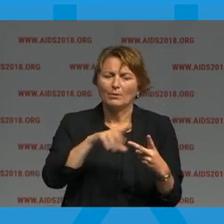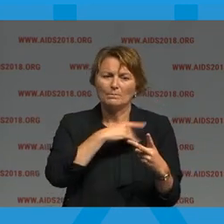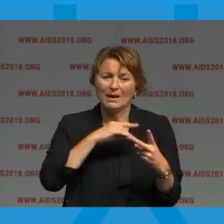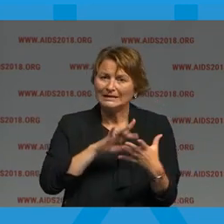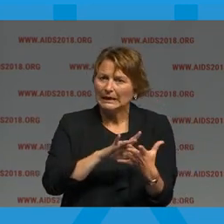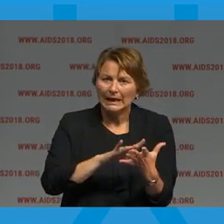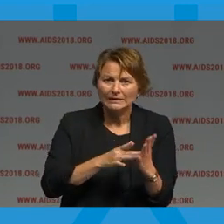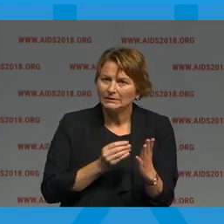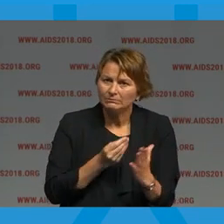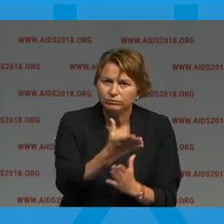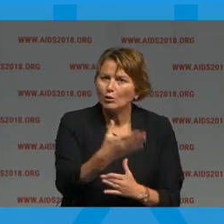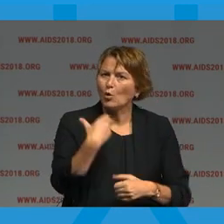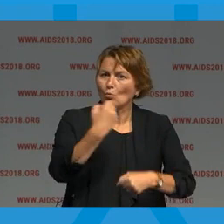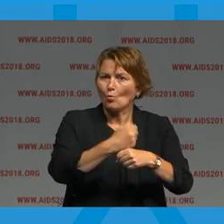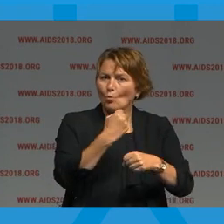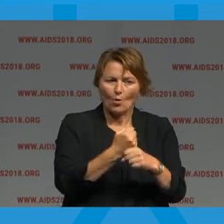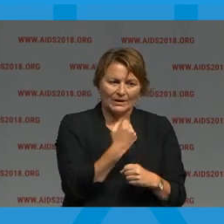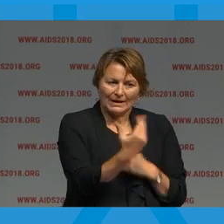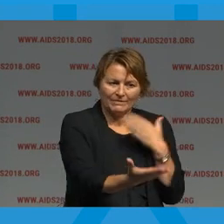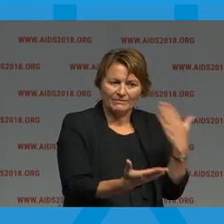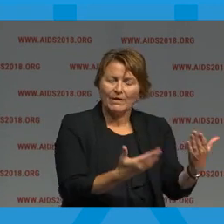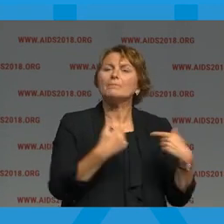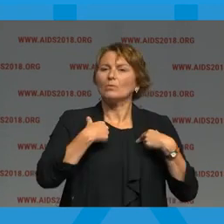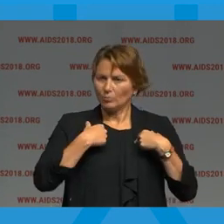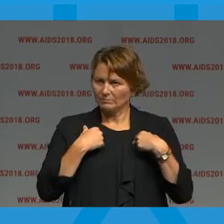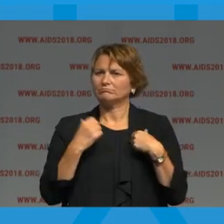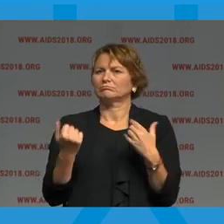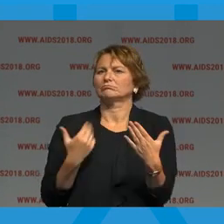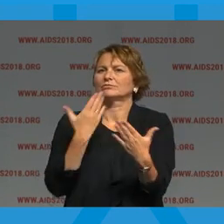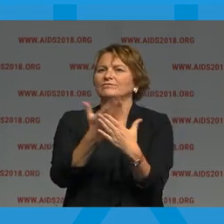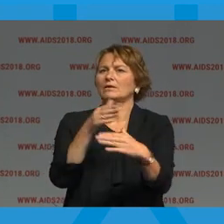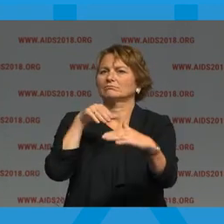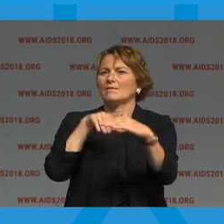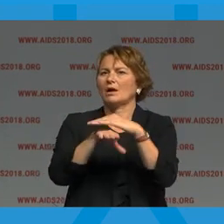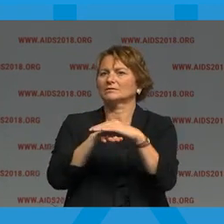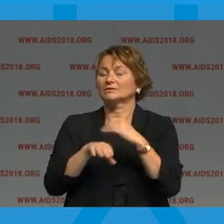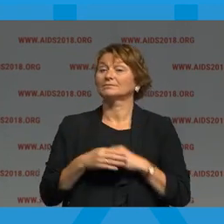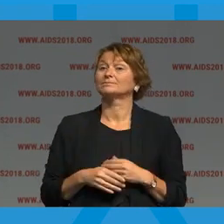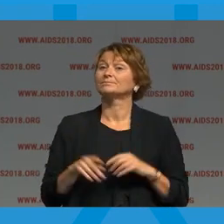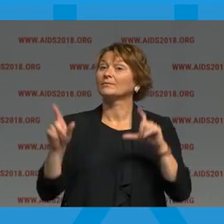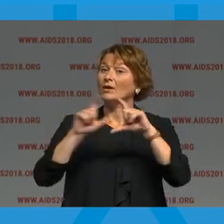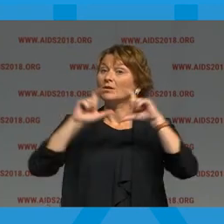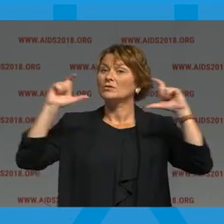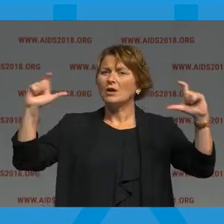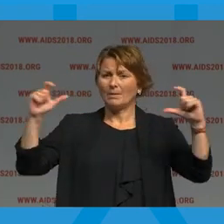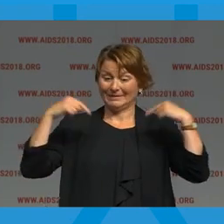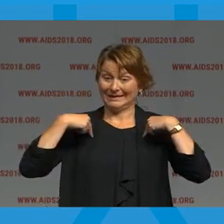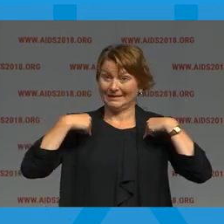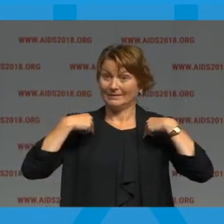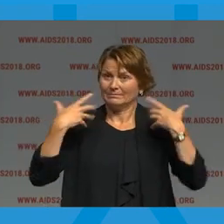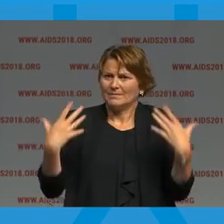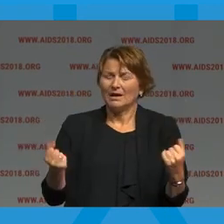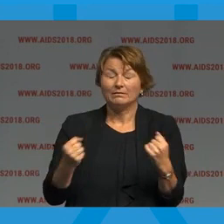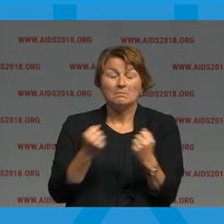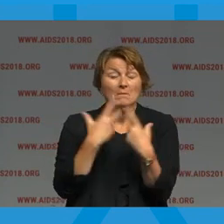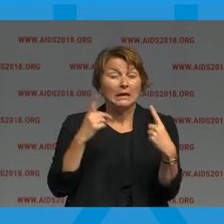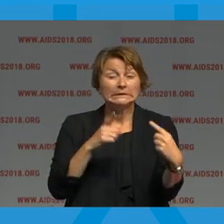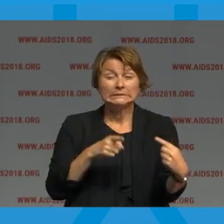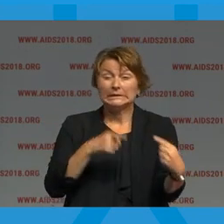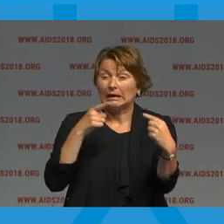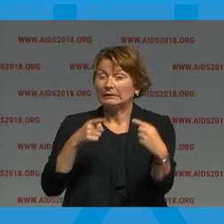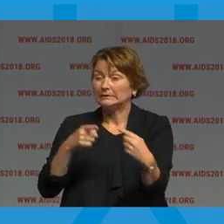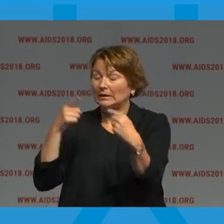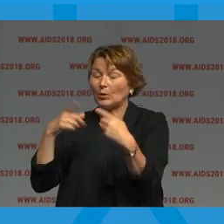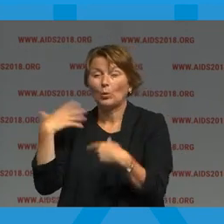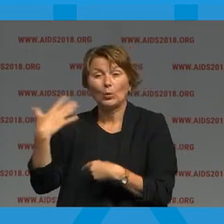work to provide access. As a company, we are faced with some unique challenges. For instance,